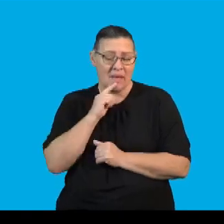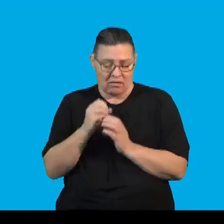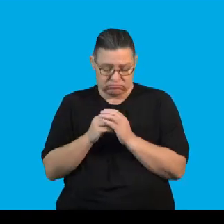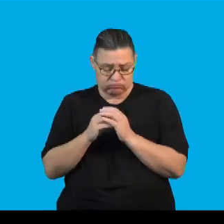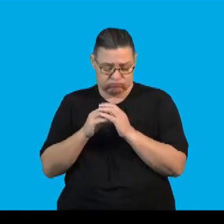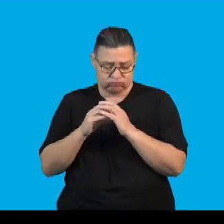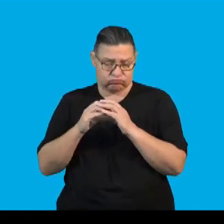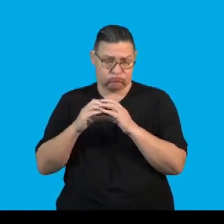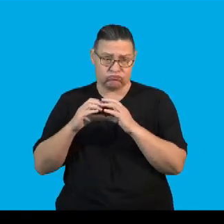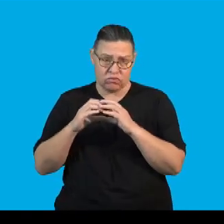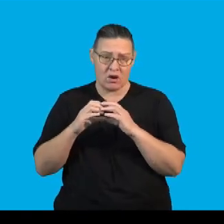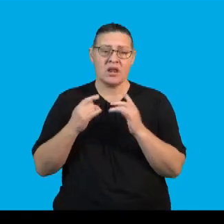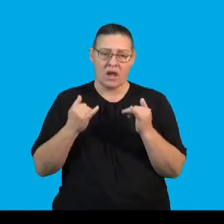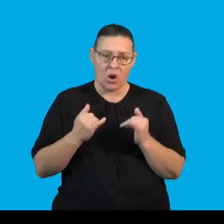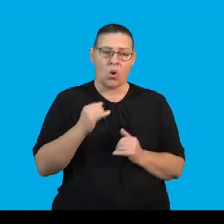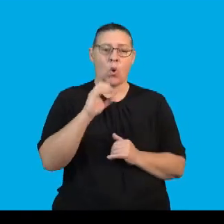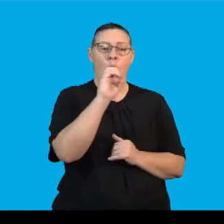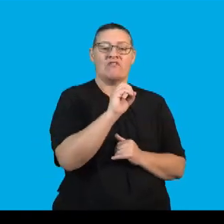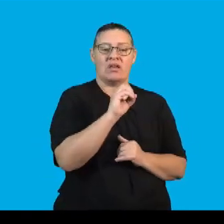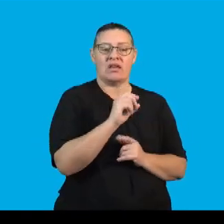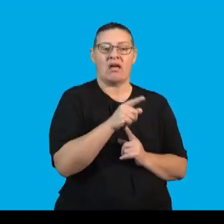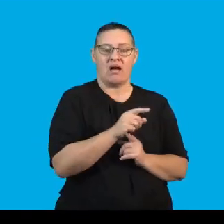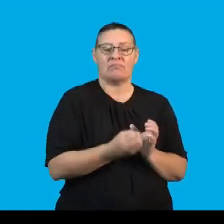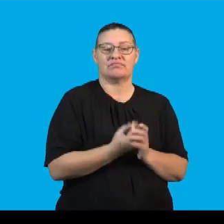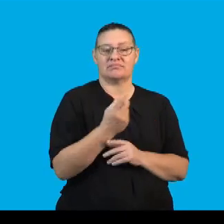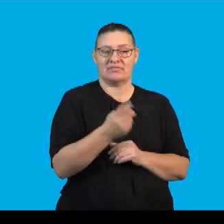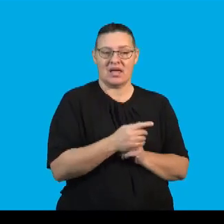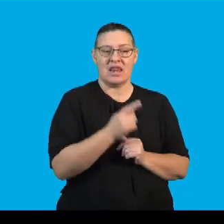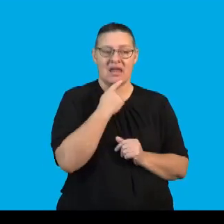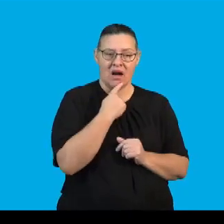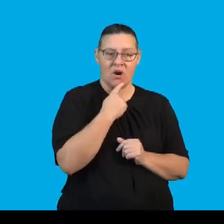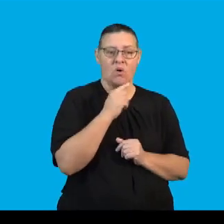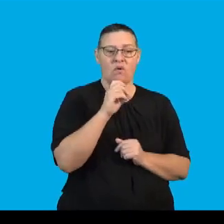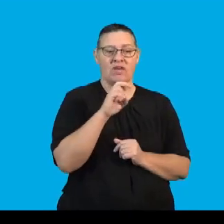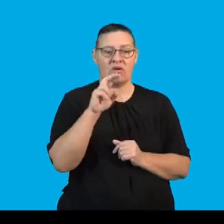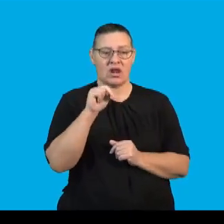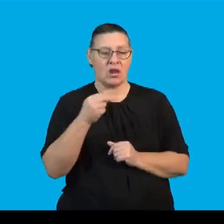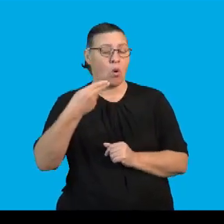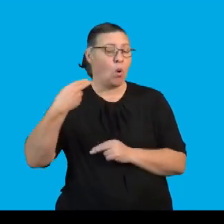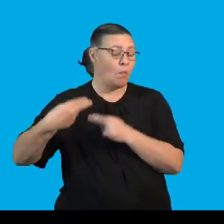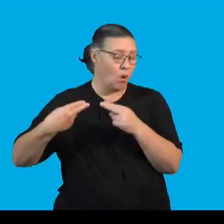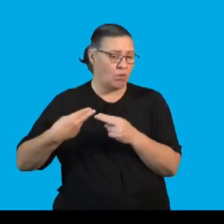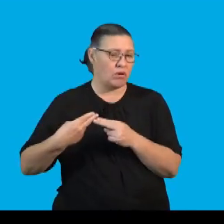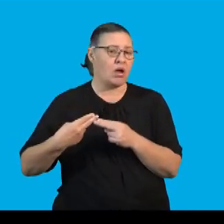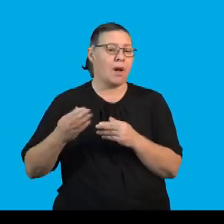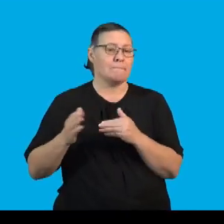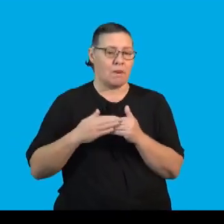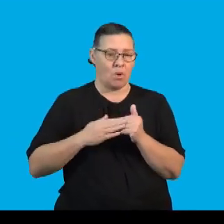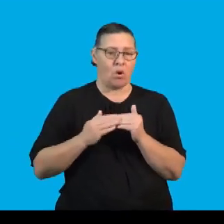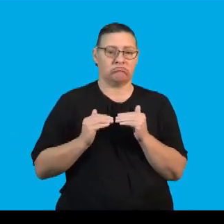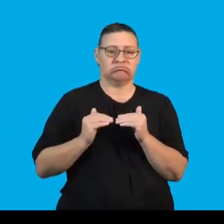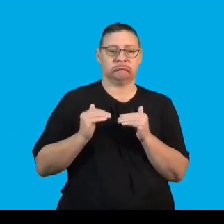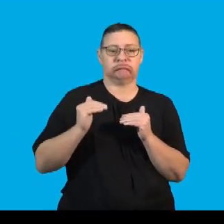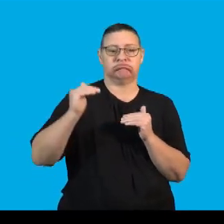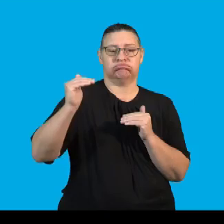But as the follicle starts to grow, you can see now ovarian hormone, estrogen, starts to increase. Why? Because